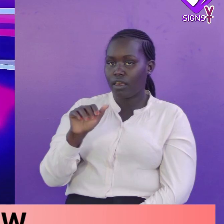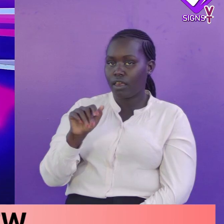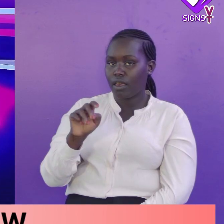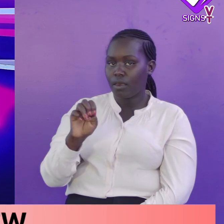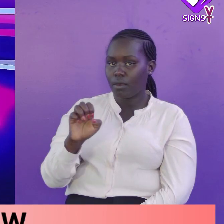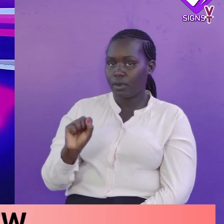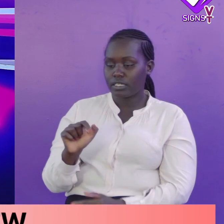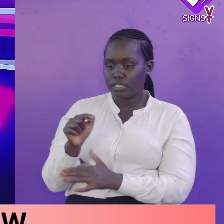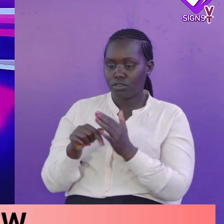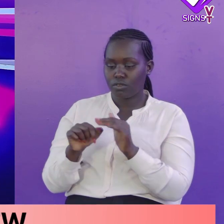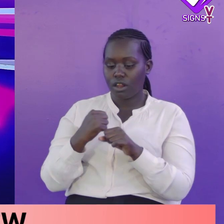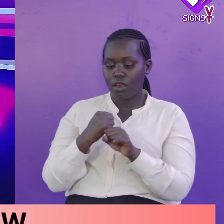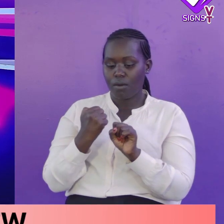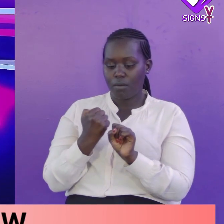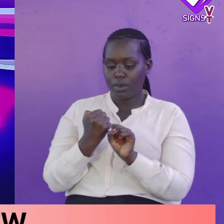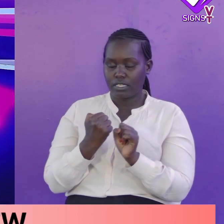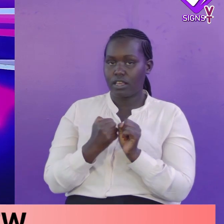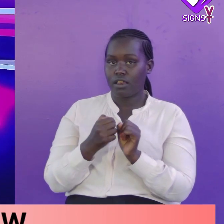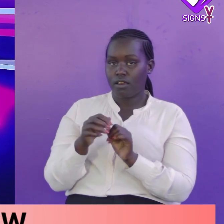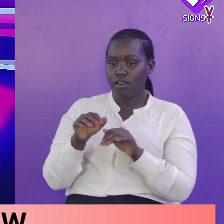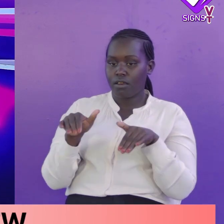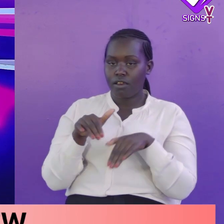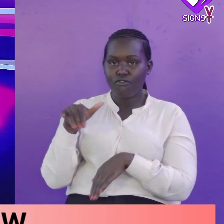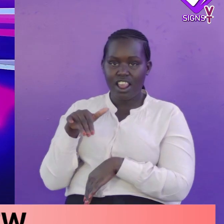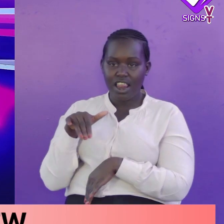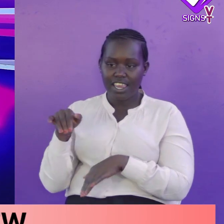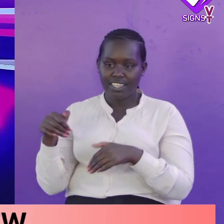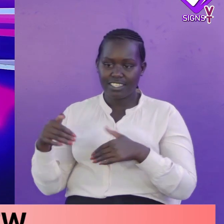what makes Felix so happy.